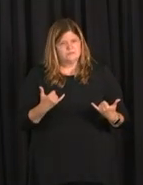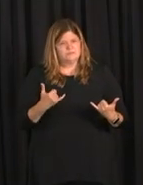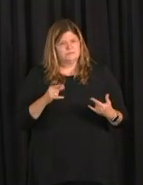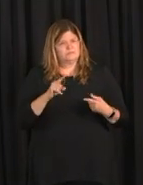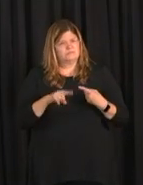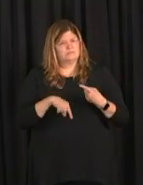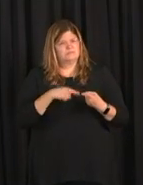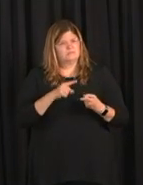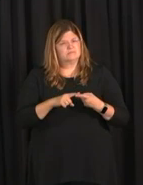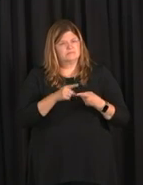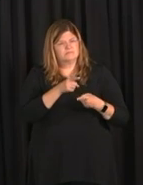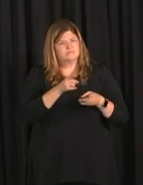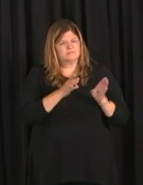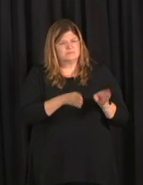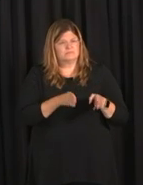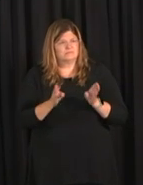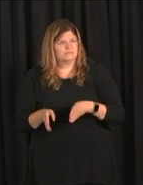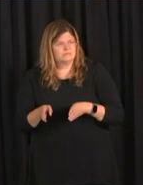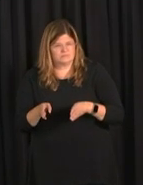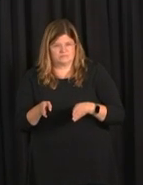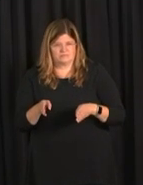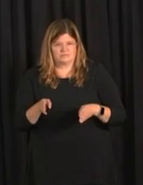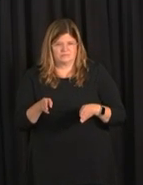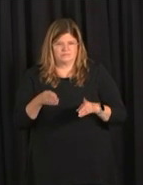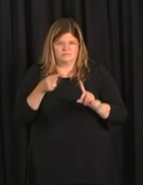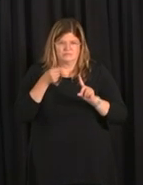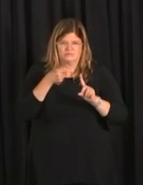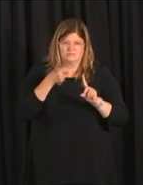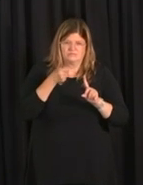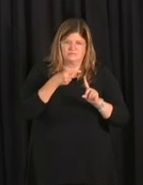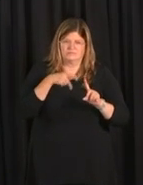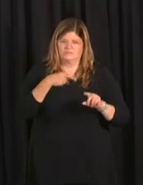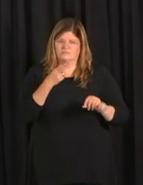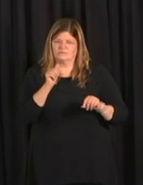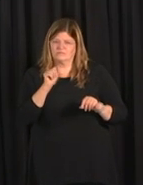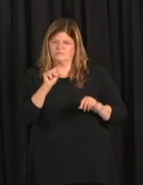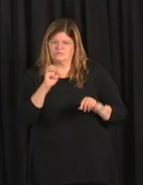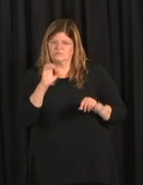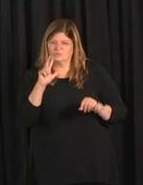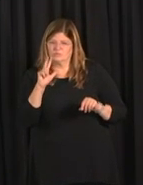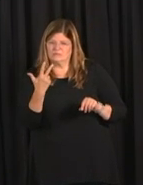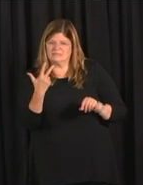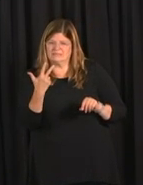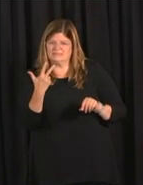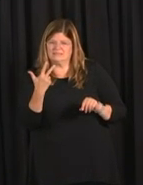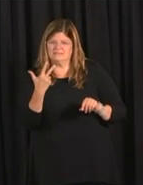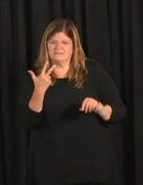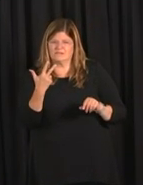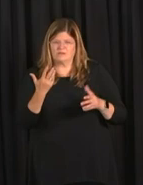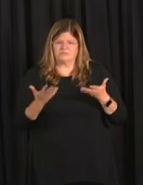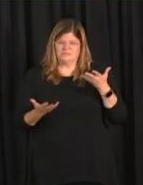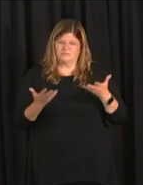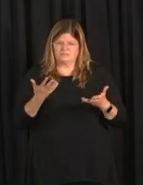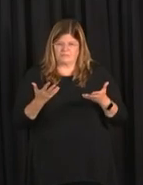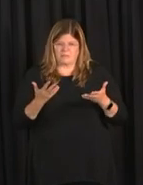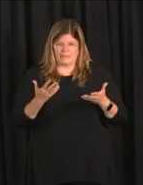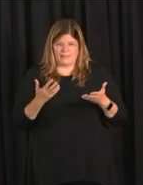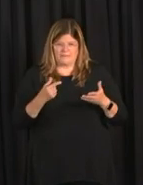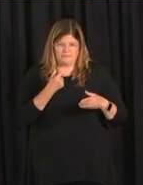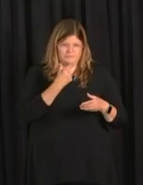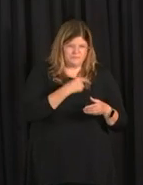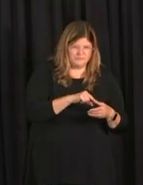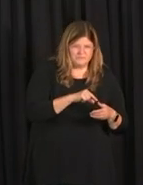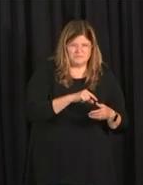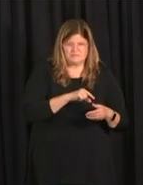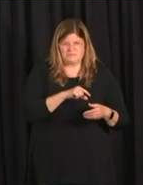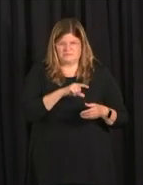when you would be prepared to signal phase 3, this list of phase 3 green